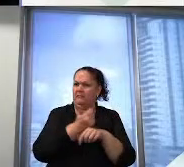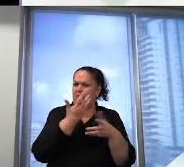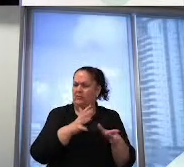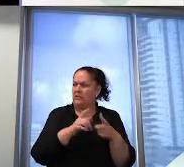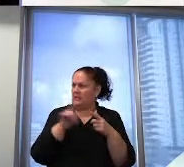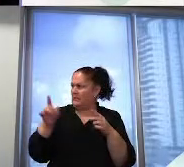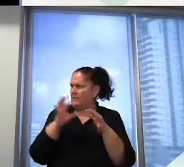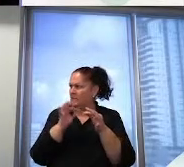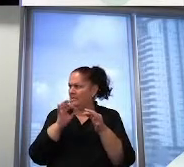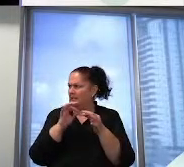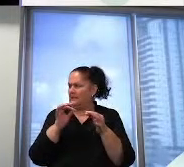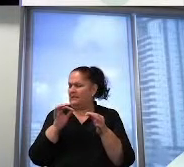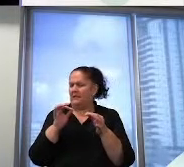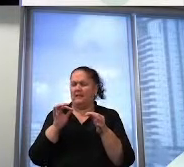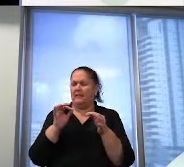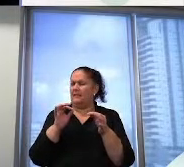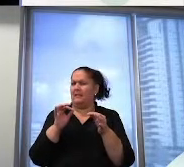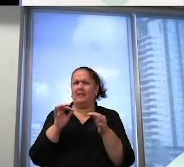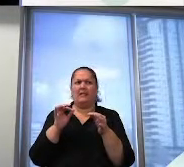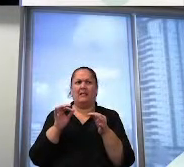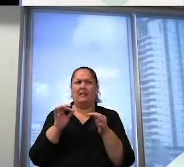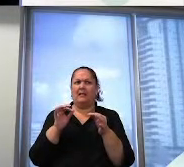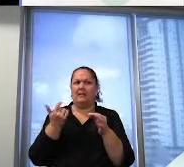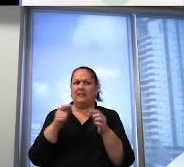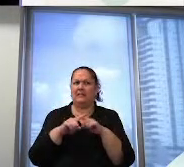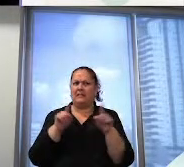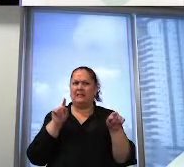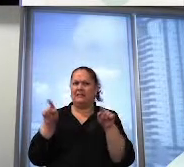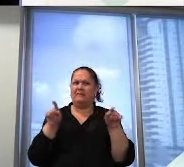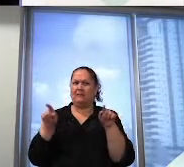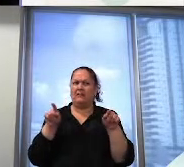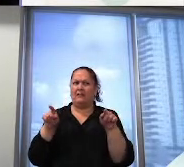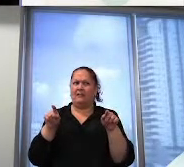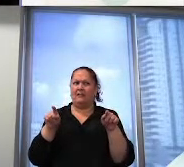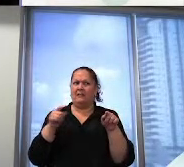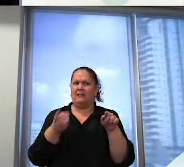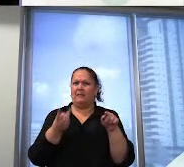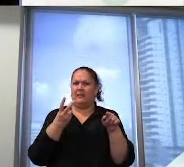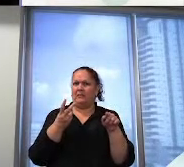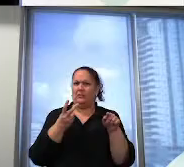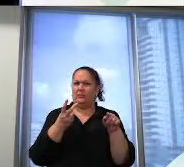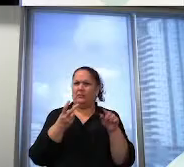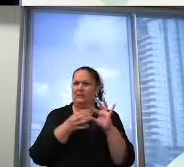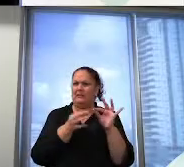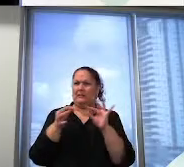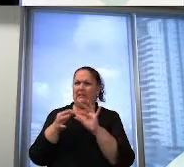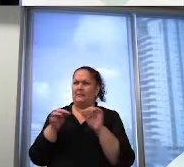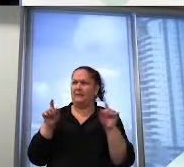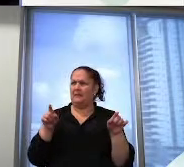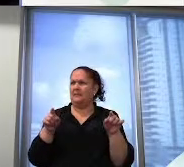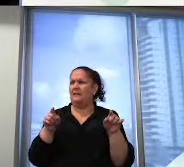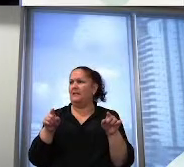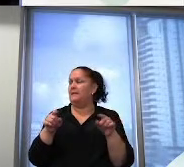That's what you're saying. There is a difference between these two statements.